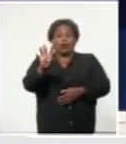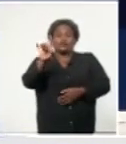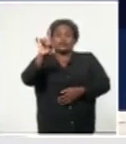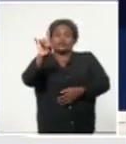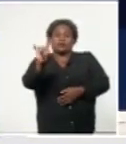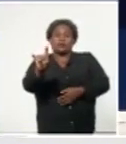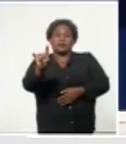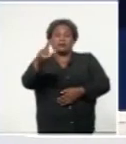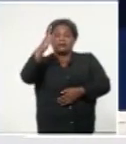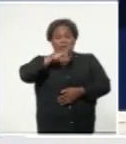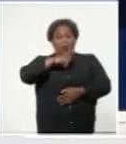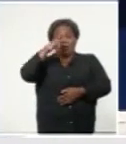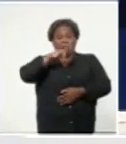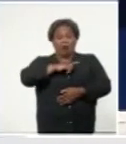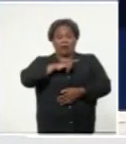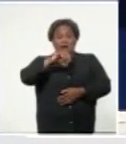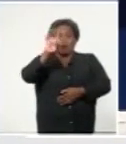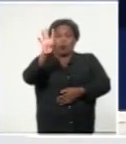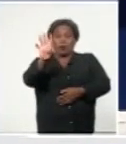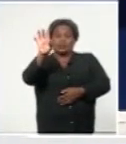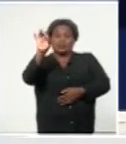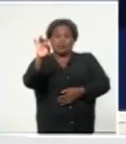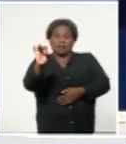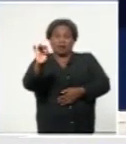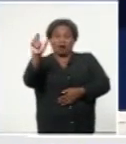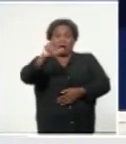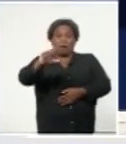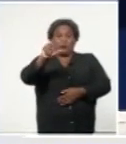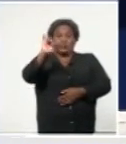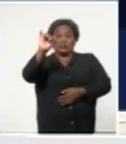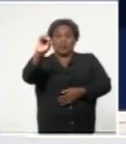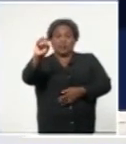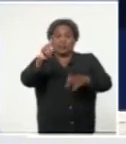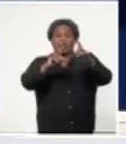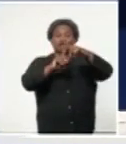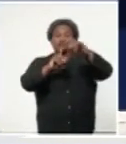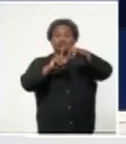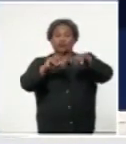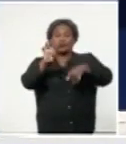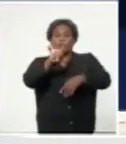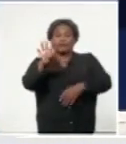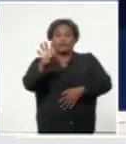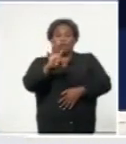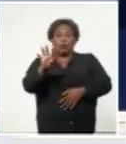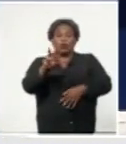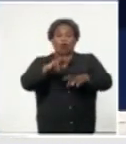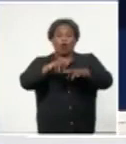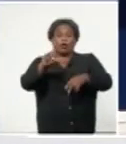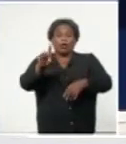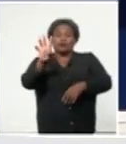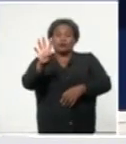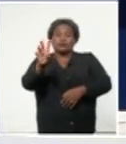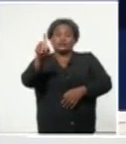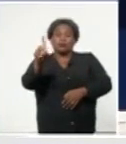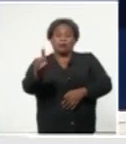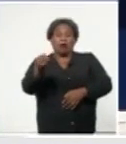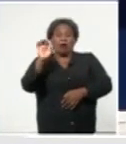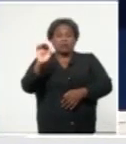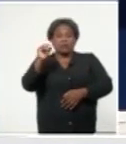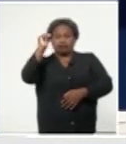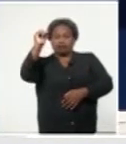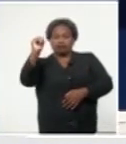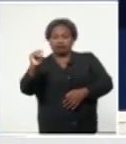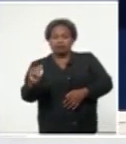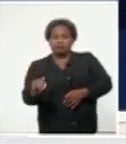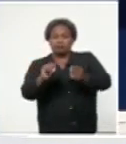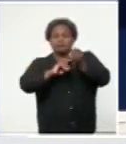60, Las Tunas 44, Holguín 41, and so forth. So all provinces conducted tests,